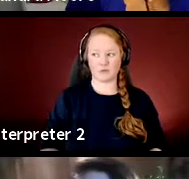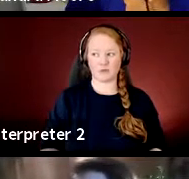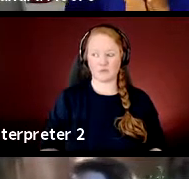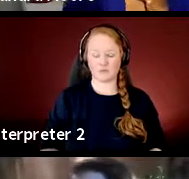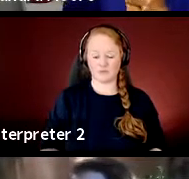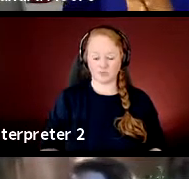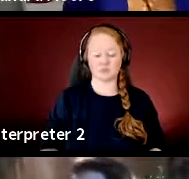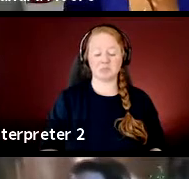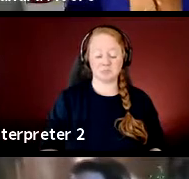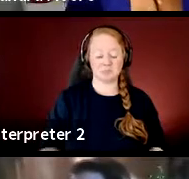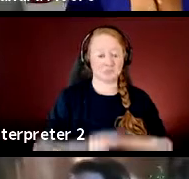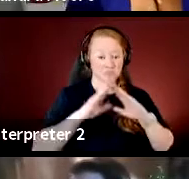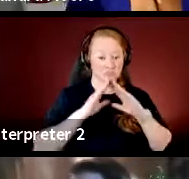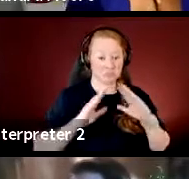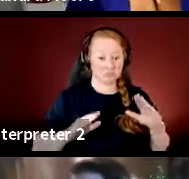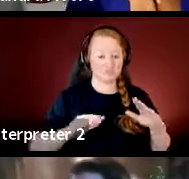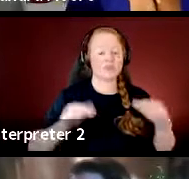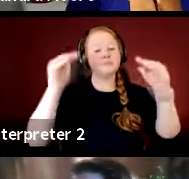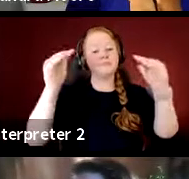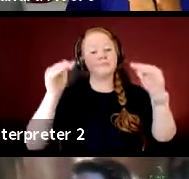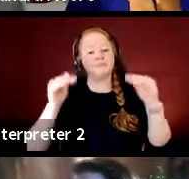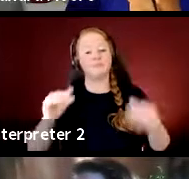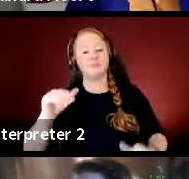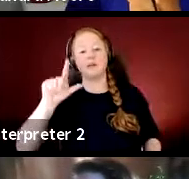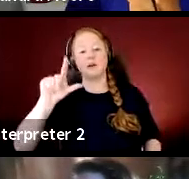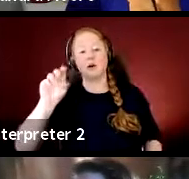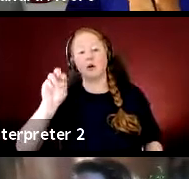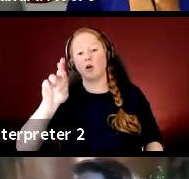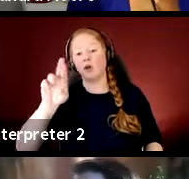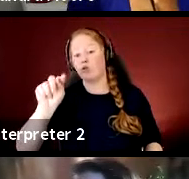Then Loretta Ford.